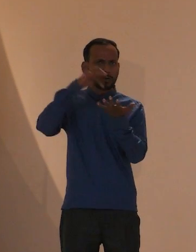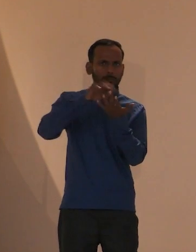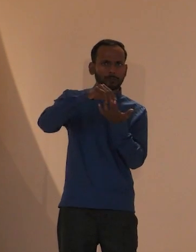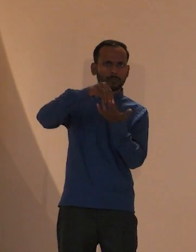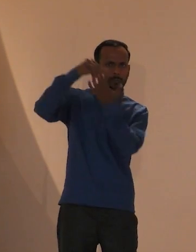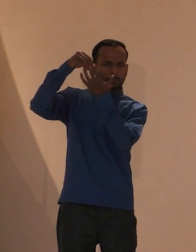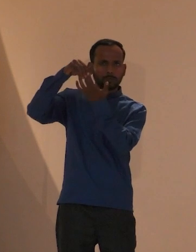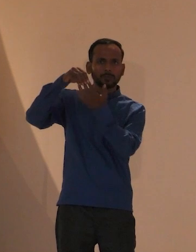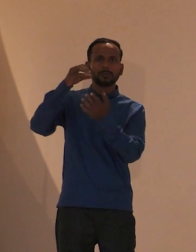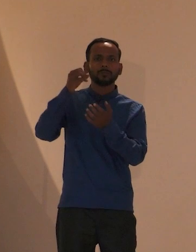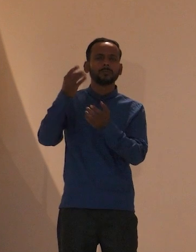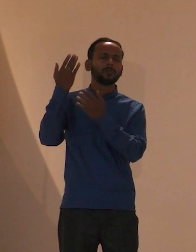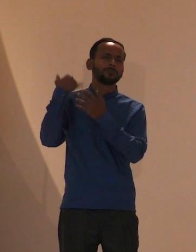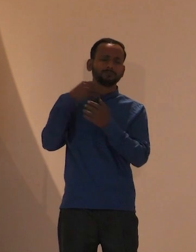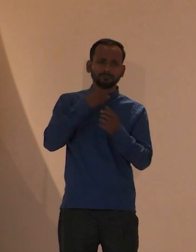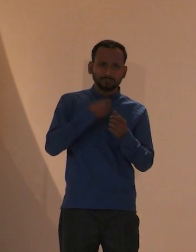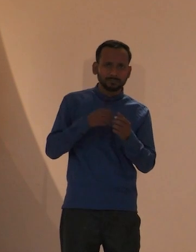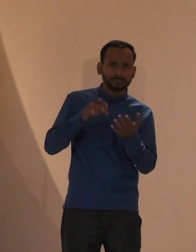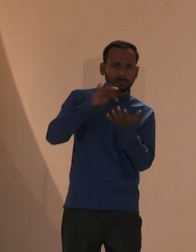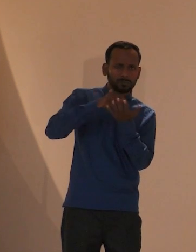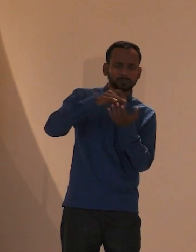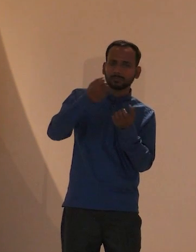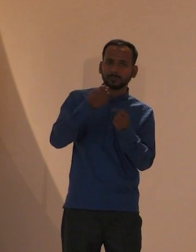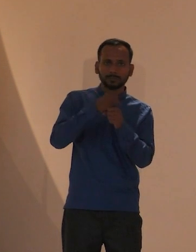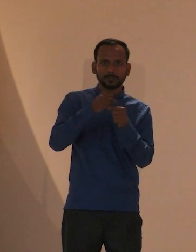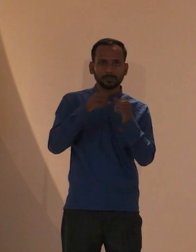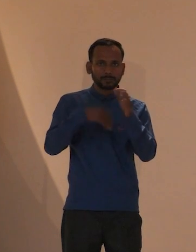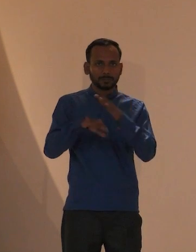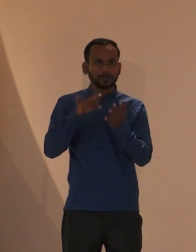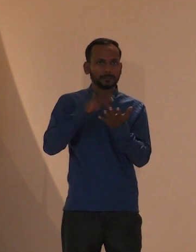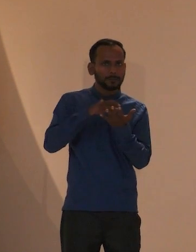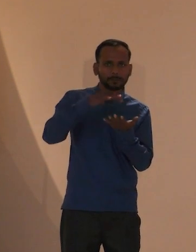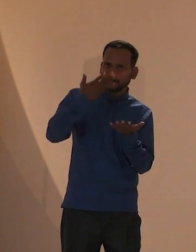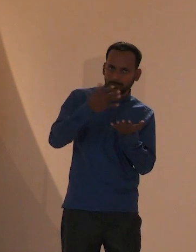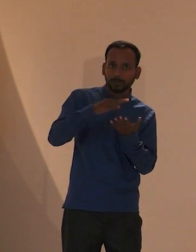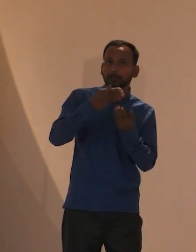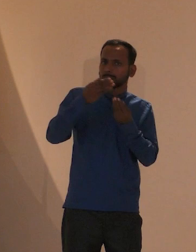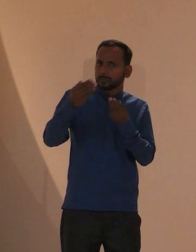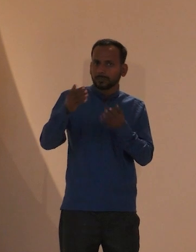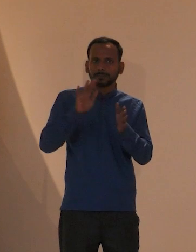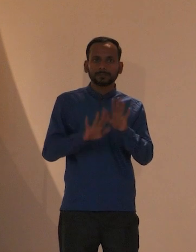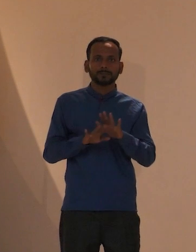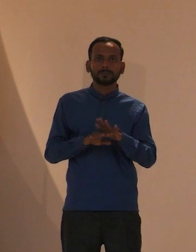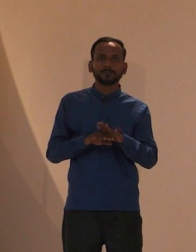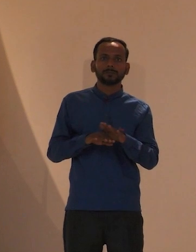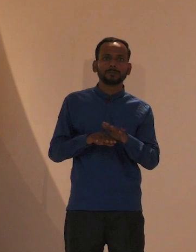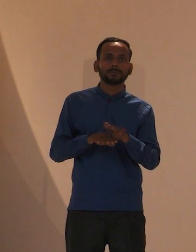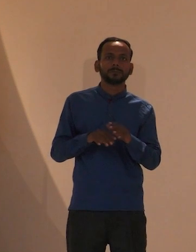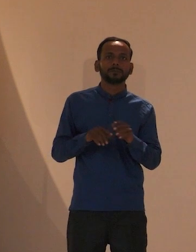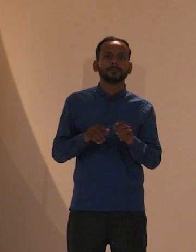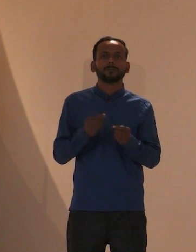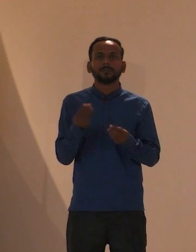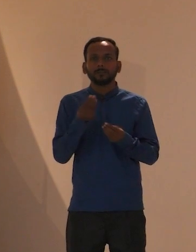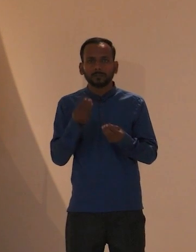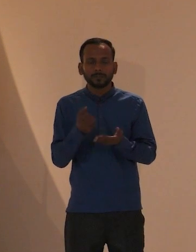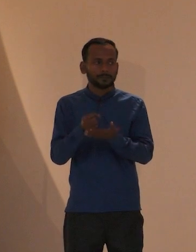Old Goa. So we are not right at the Basilica of Bon Jesus where you find the relics of Saint Francis Xavier. But on a little hill